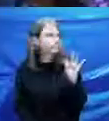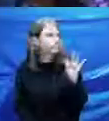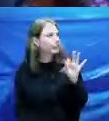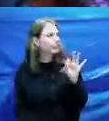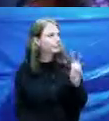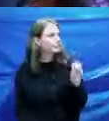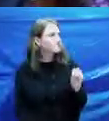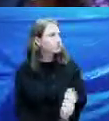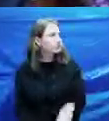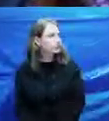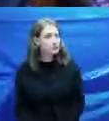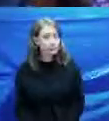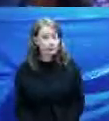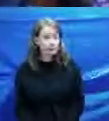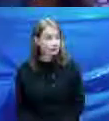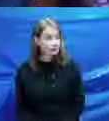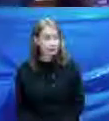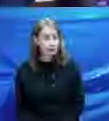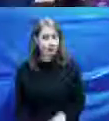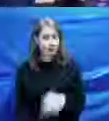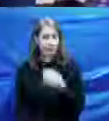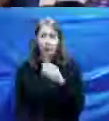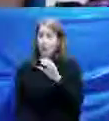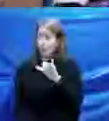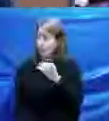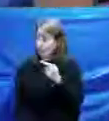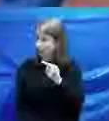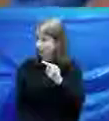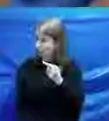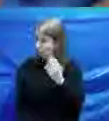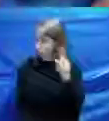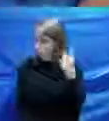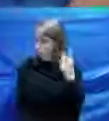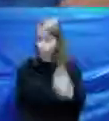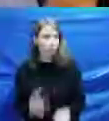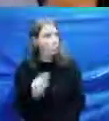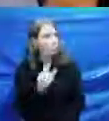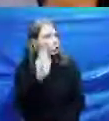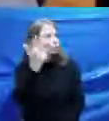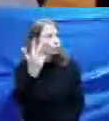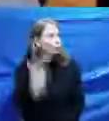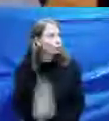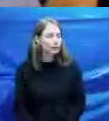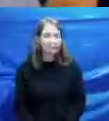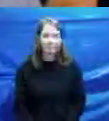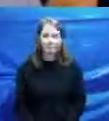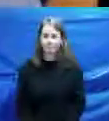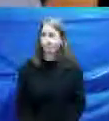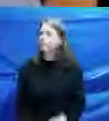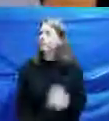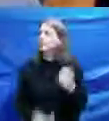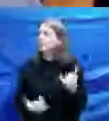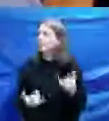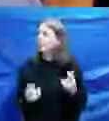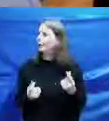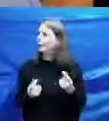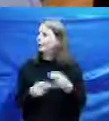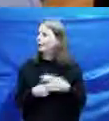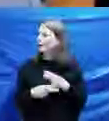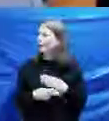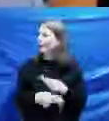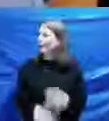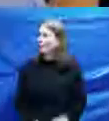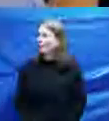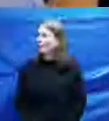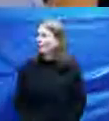960. Just by itself? Just inches alone? Cubed. Oh, inches cubed. Okay. Now, what do I have to do to figure this out?